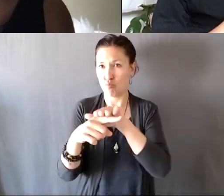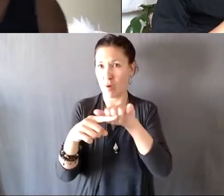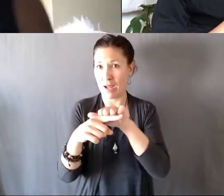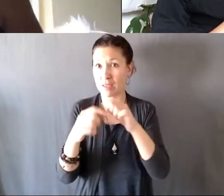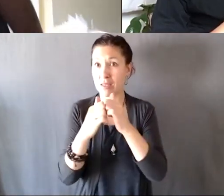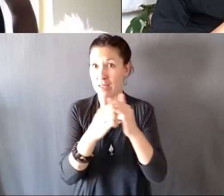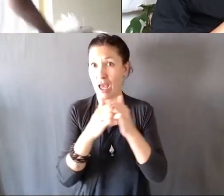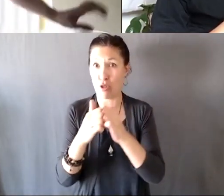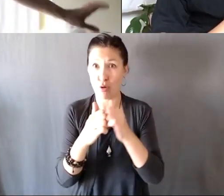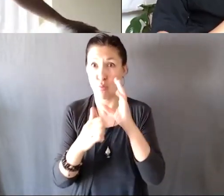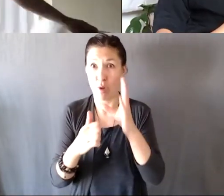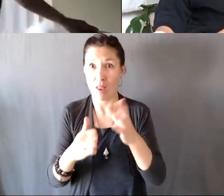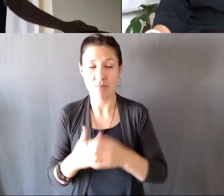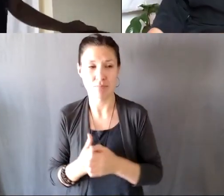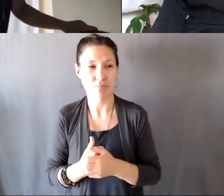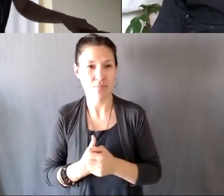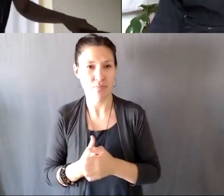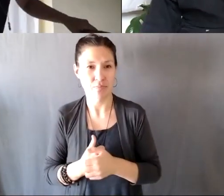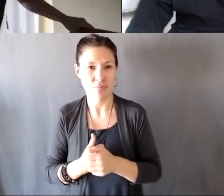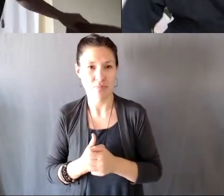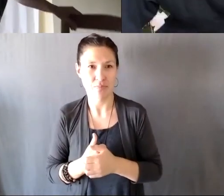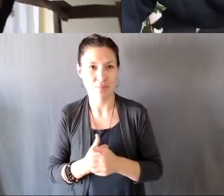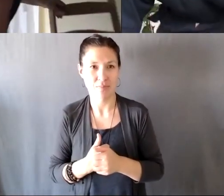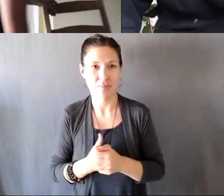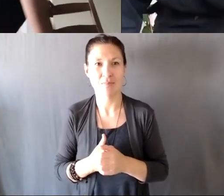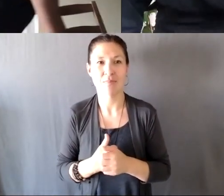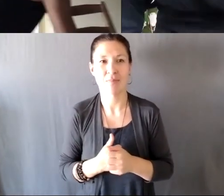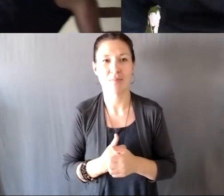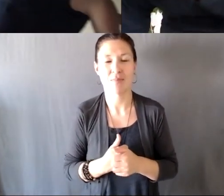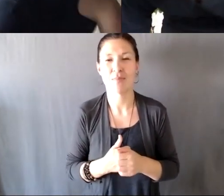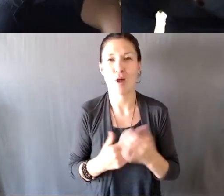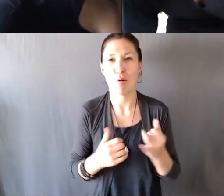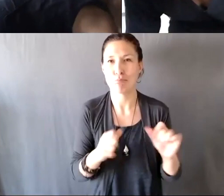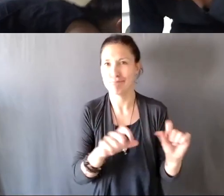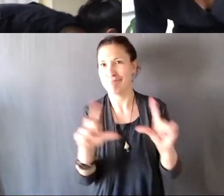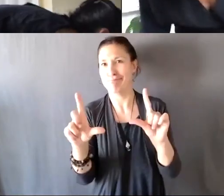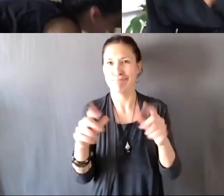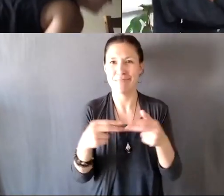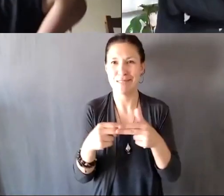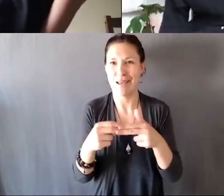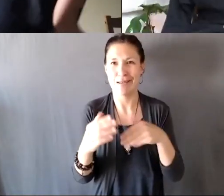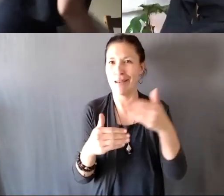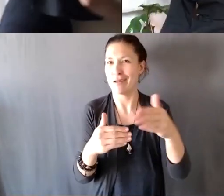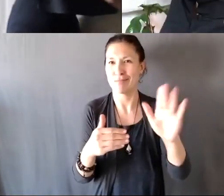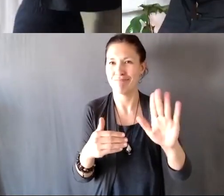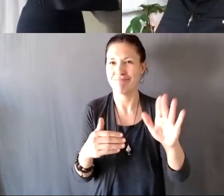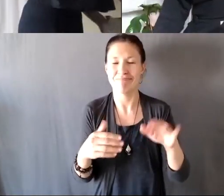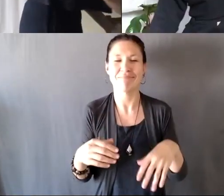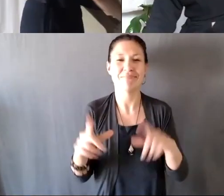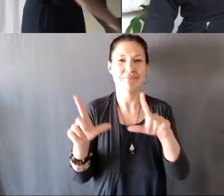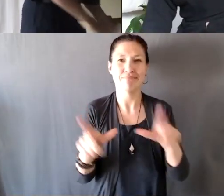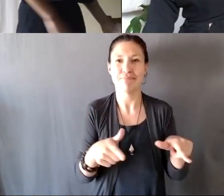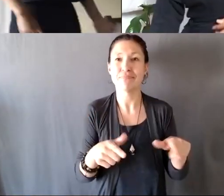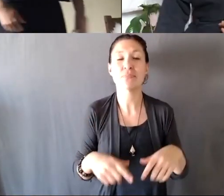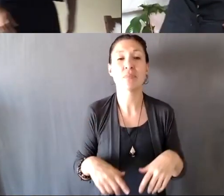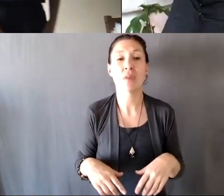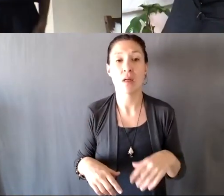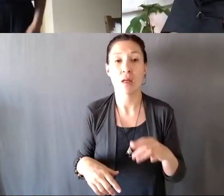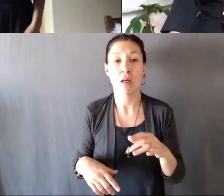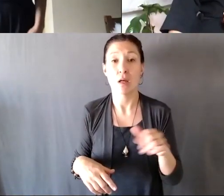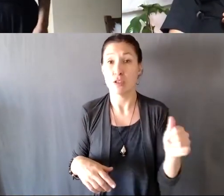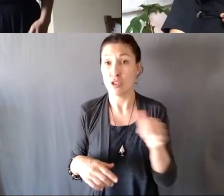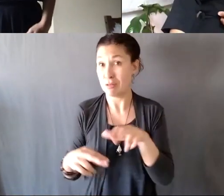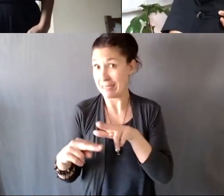Sneak peek. Sneak peek to the next one. So if you're sitting for this Qigong, which you can